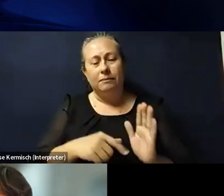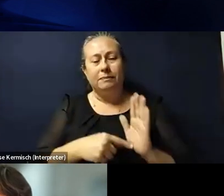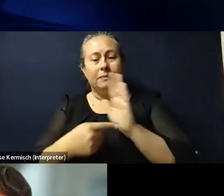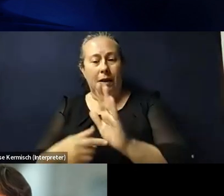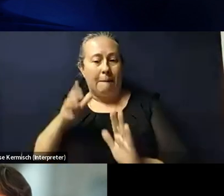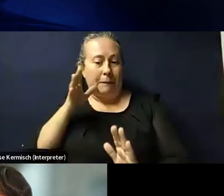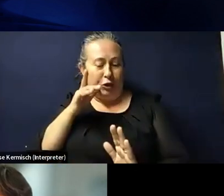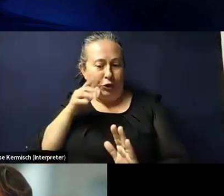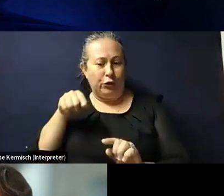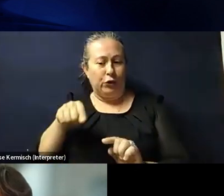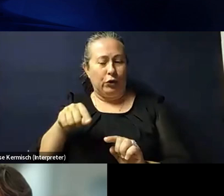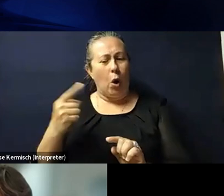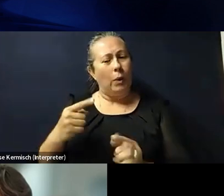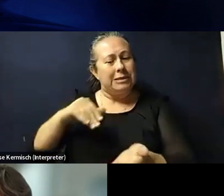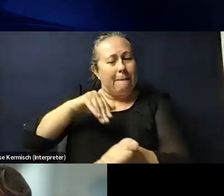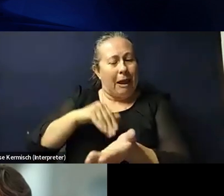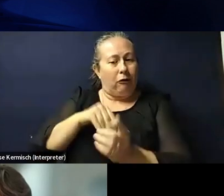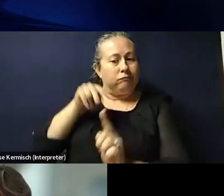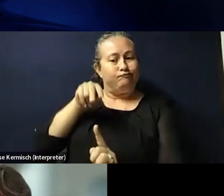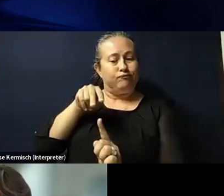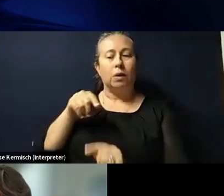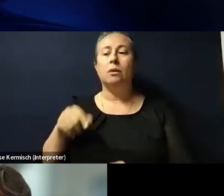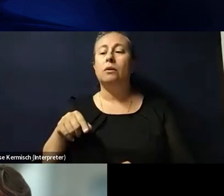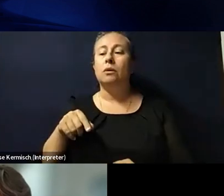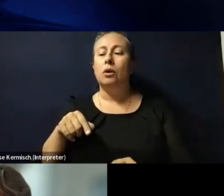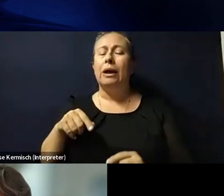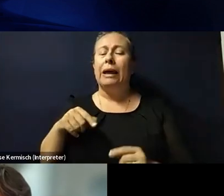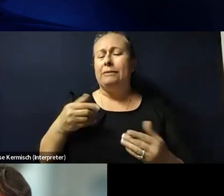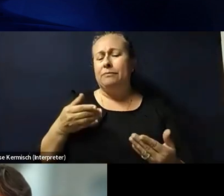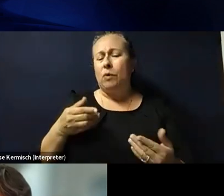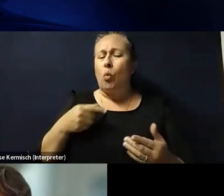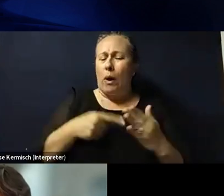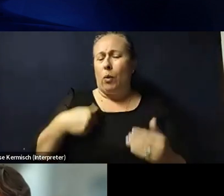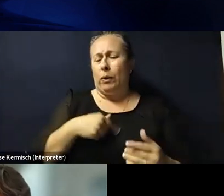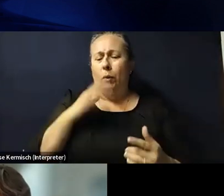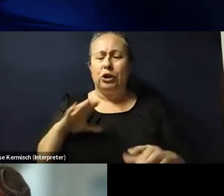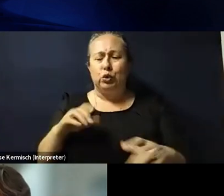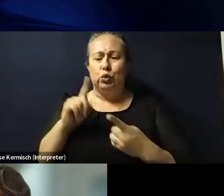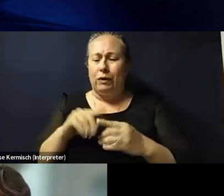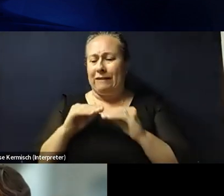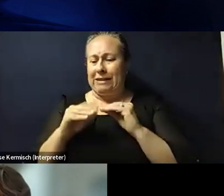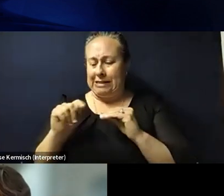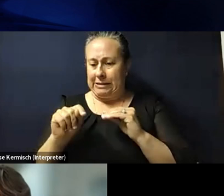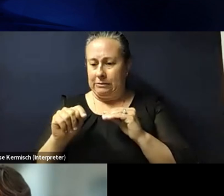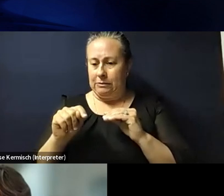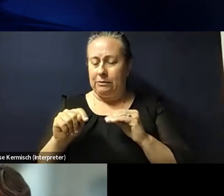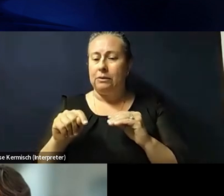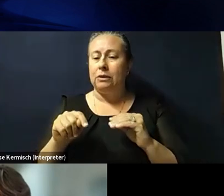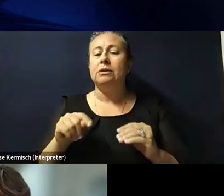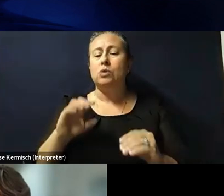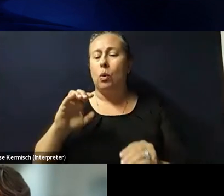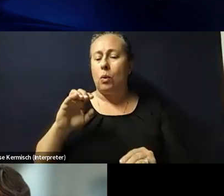always medicalized. It's always, okay, here's what we're going to do to fix that. Here is another medical expert, but here is an